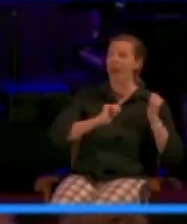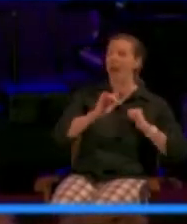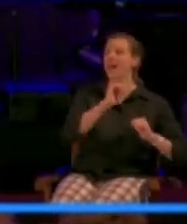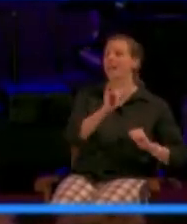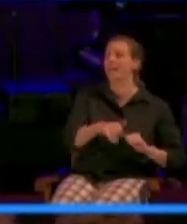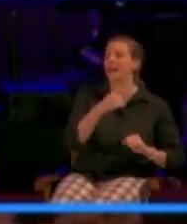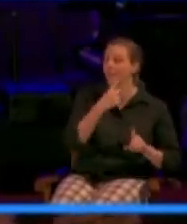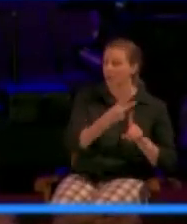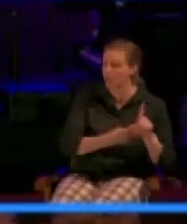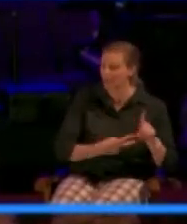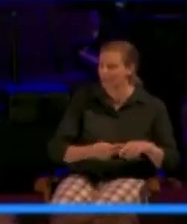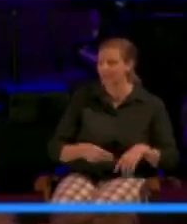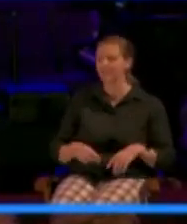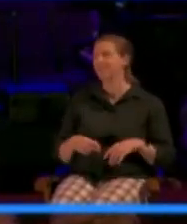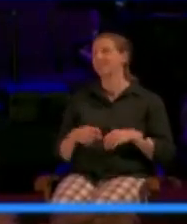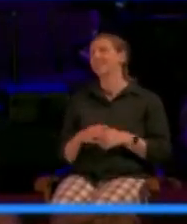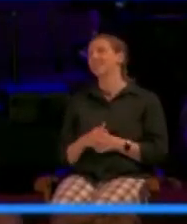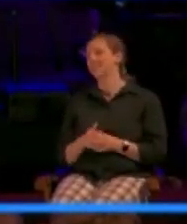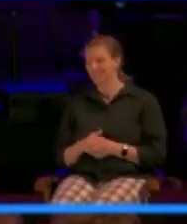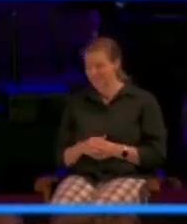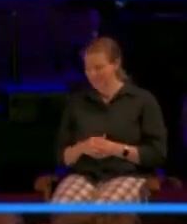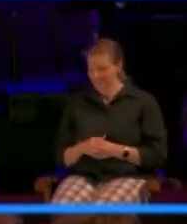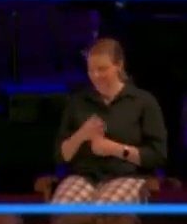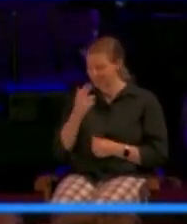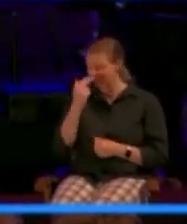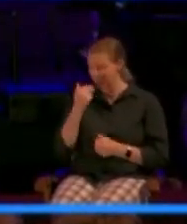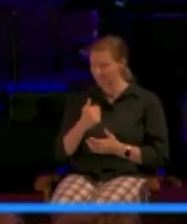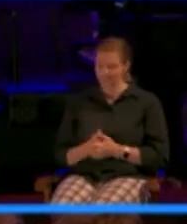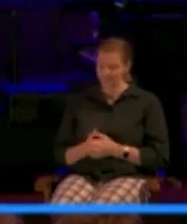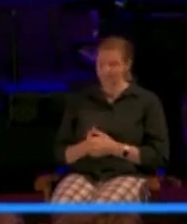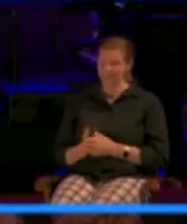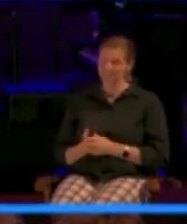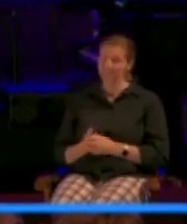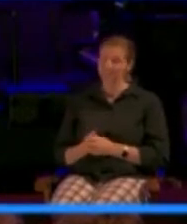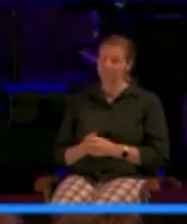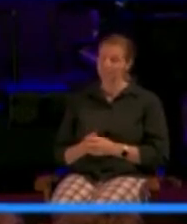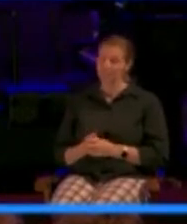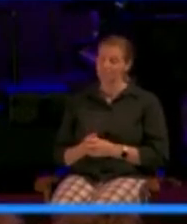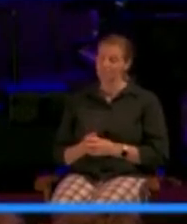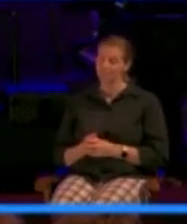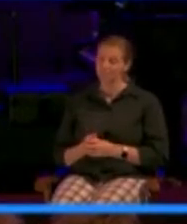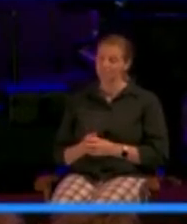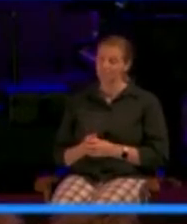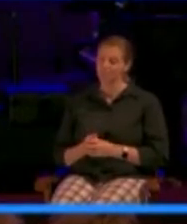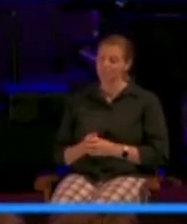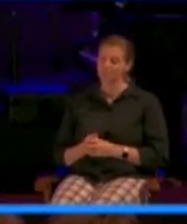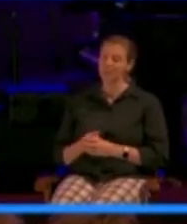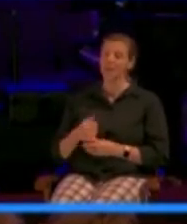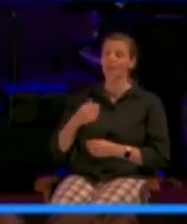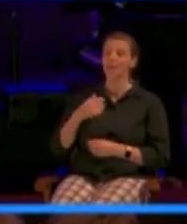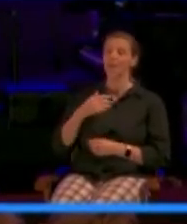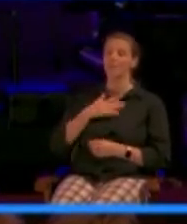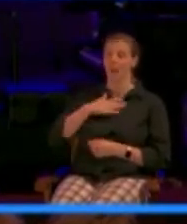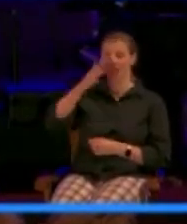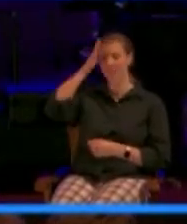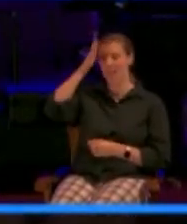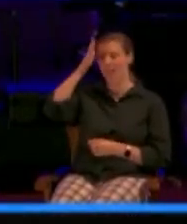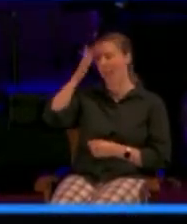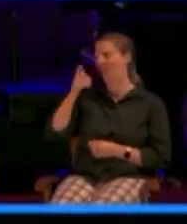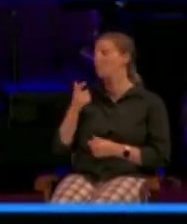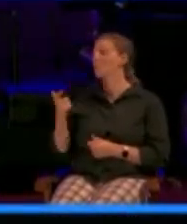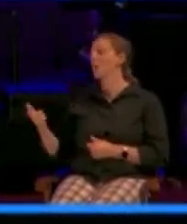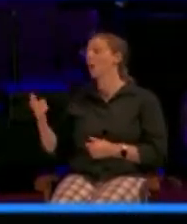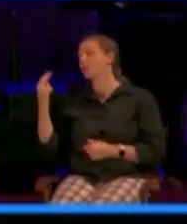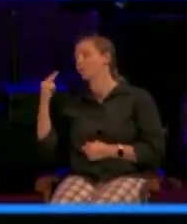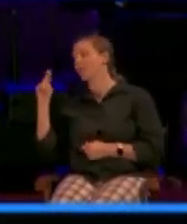dad, who loves this boy, like I said, with all of his heart, he loved that face where he's a pirate. So my dad would get out at night